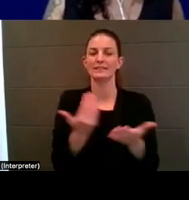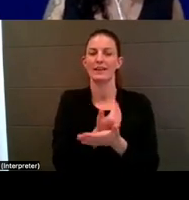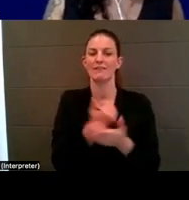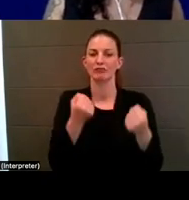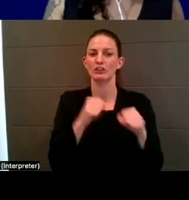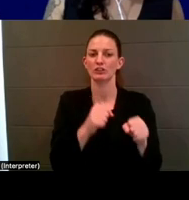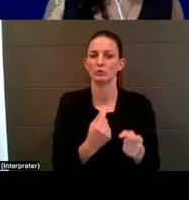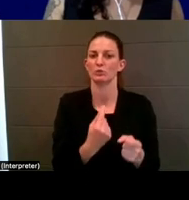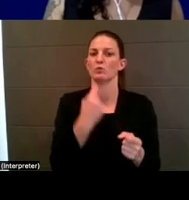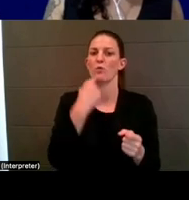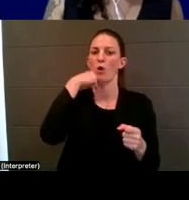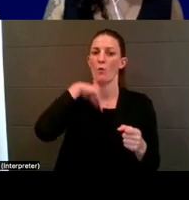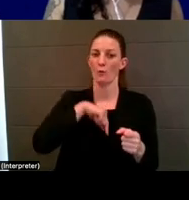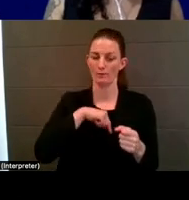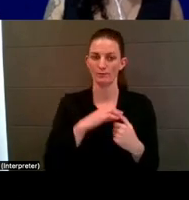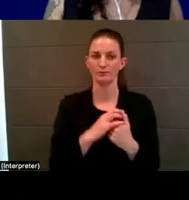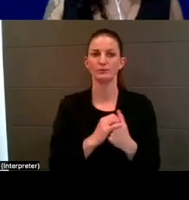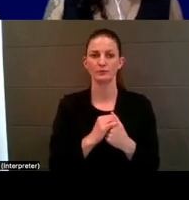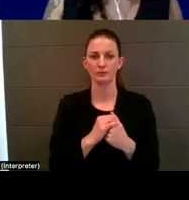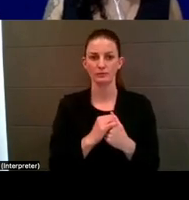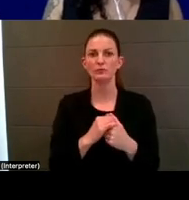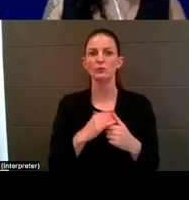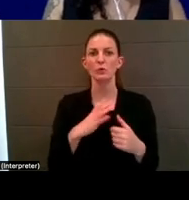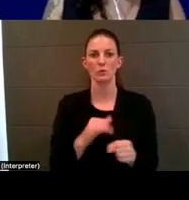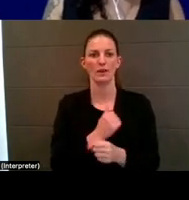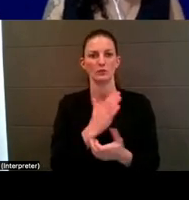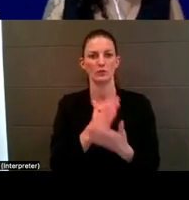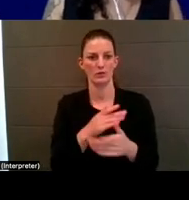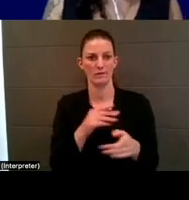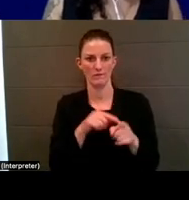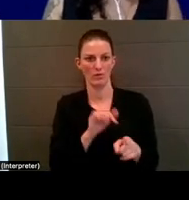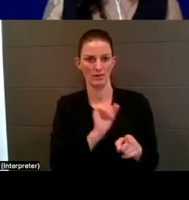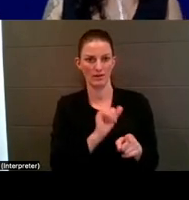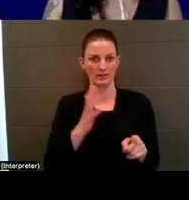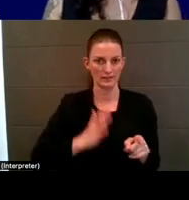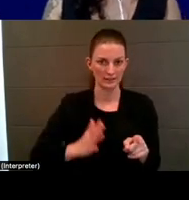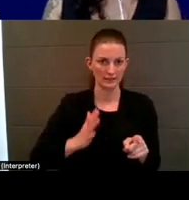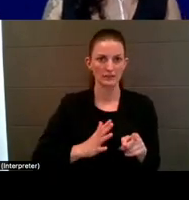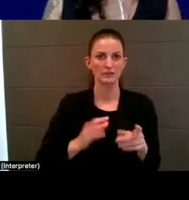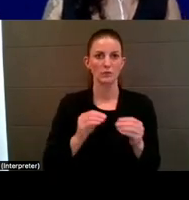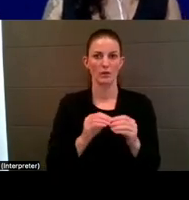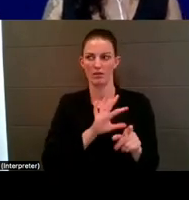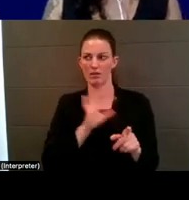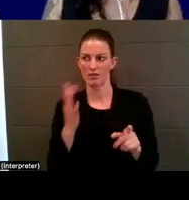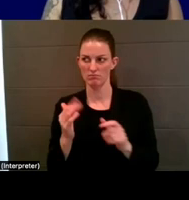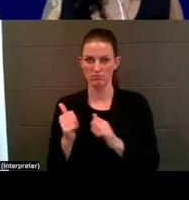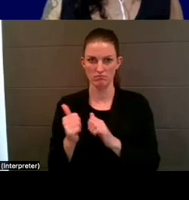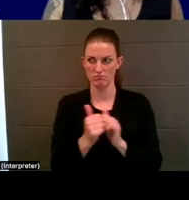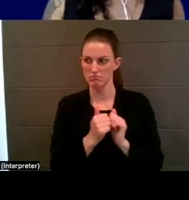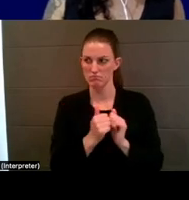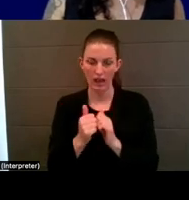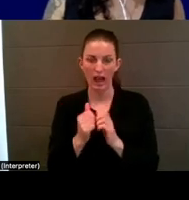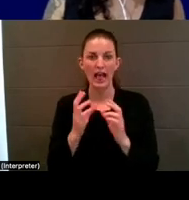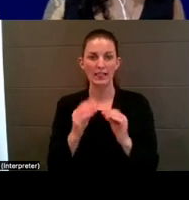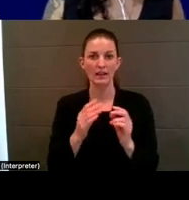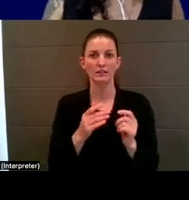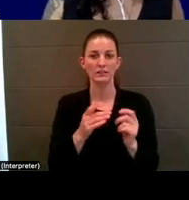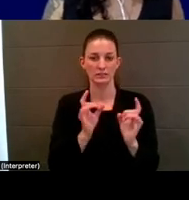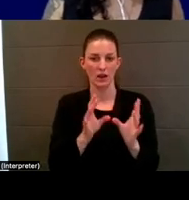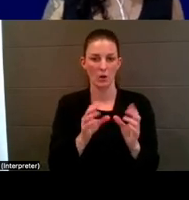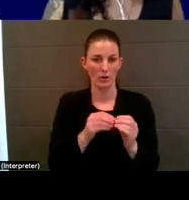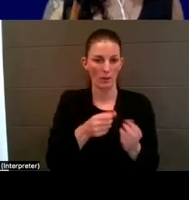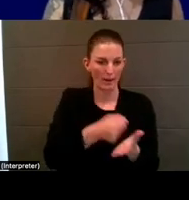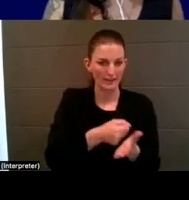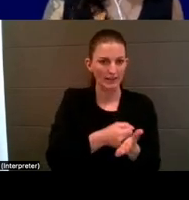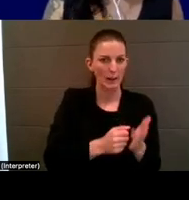safe skill development in context and with appropriate supports that we then remove as the child becomes more competent. So a general rule I say is